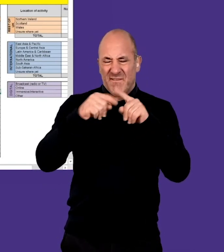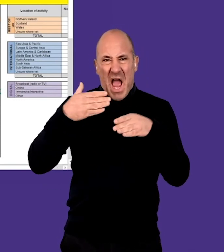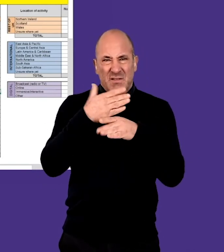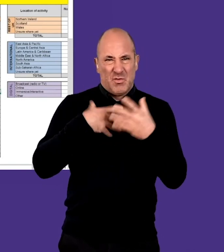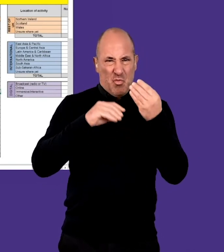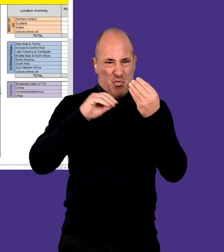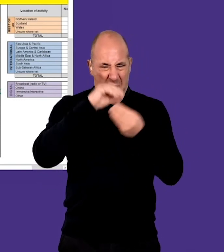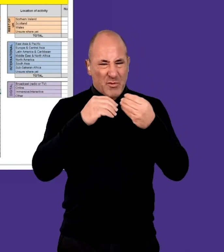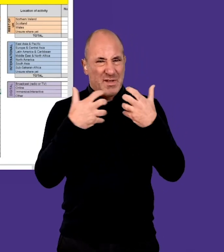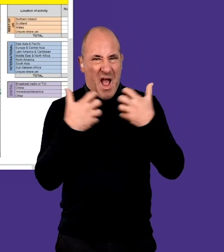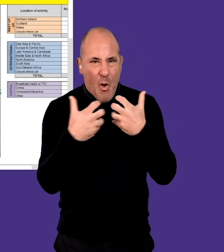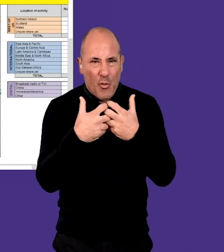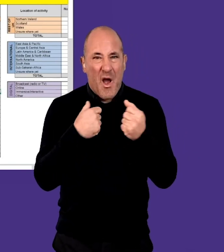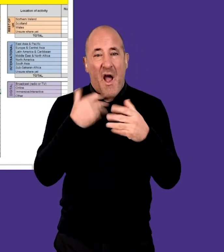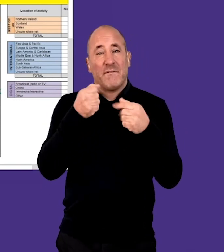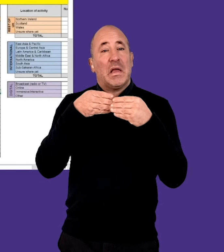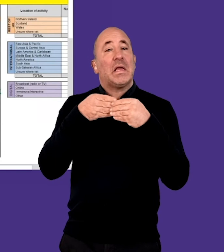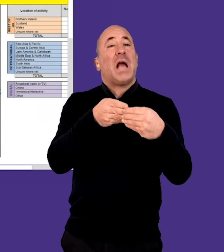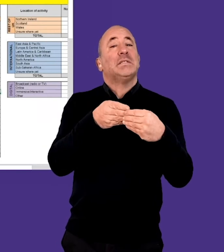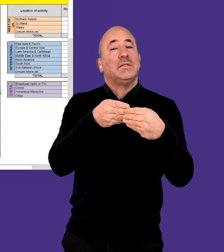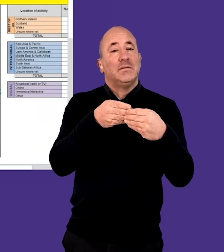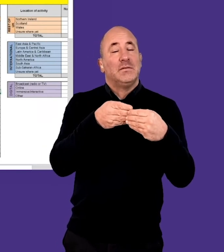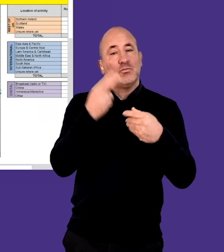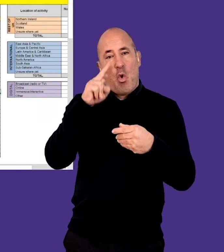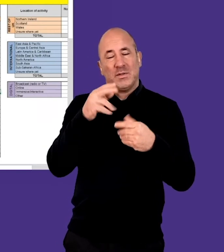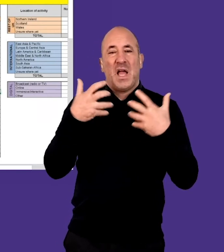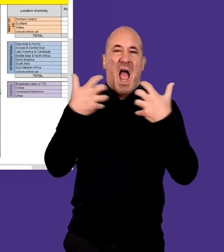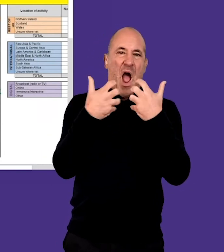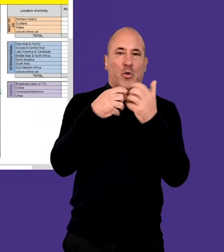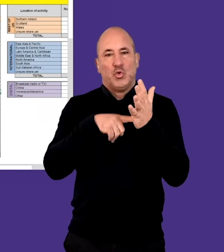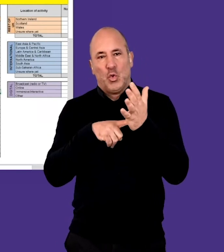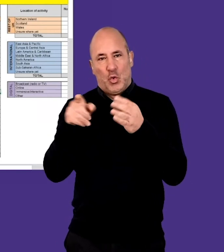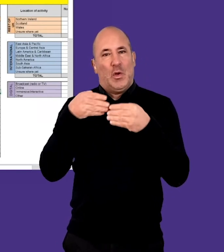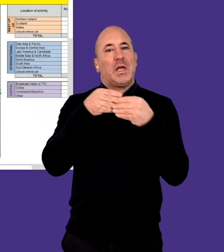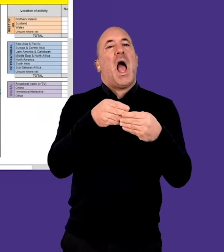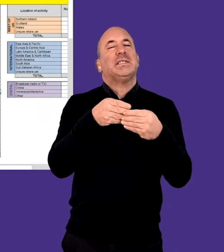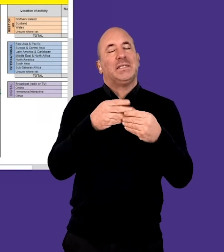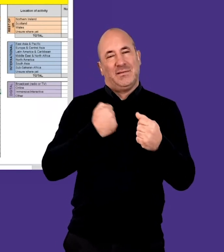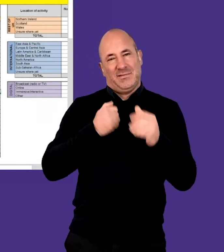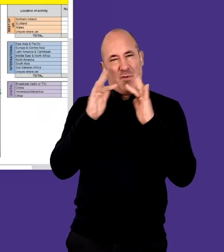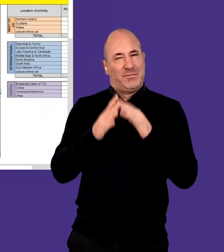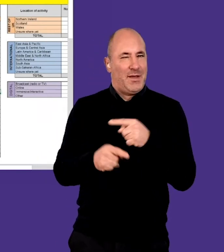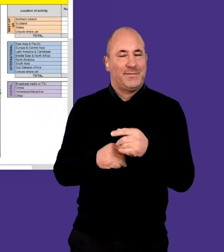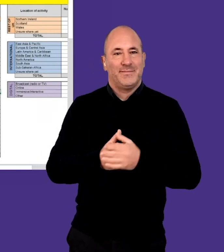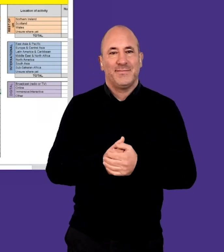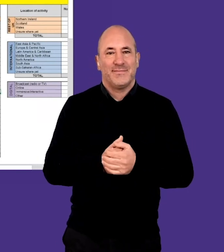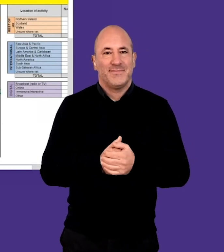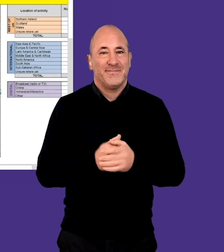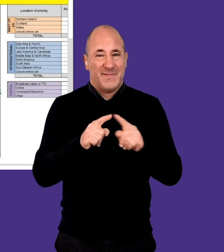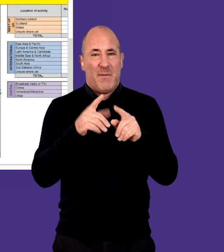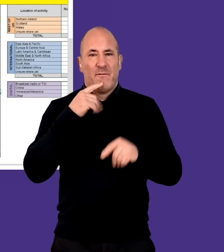For more guidance on how to calculate the number of days for different types of activity, read the template how-to guide on our